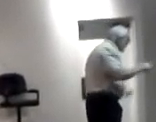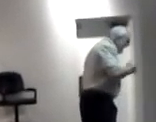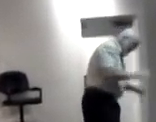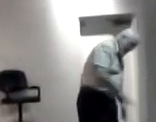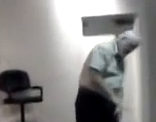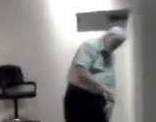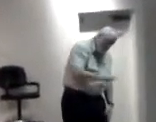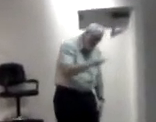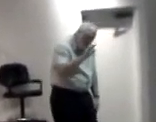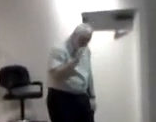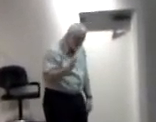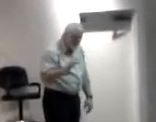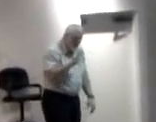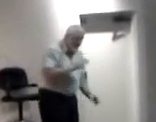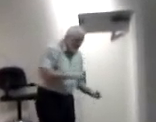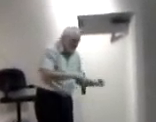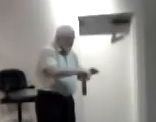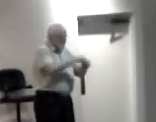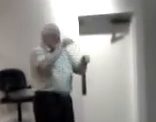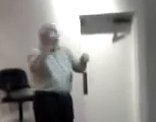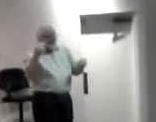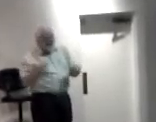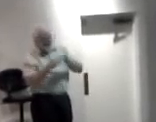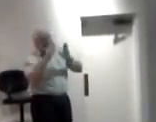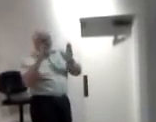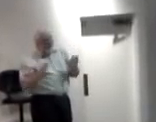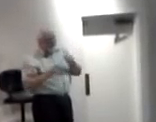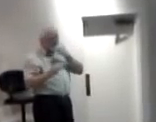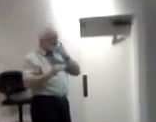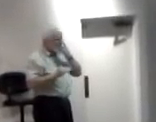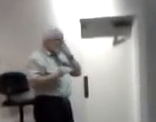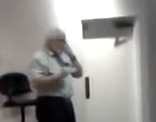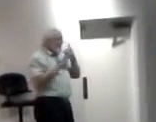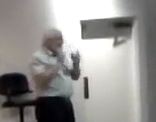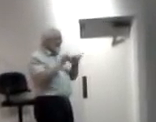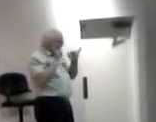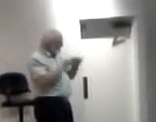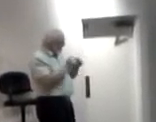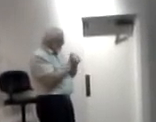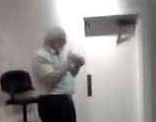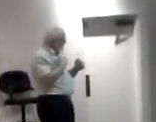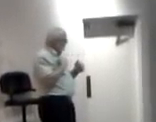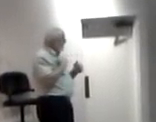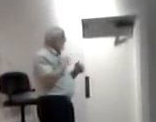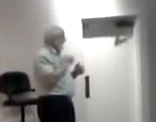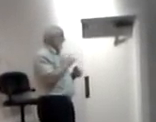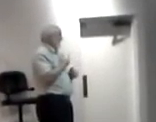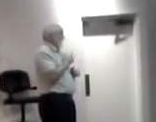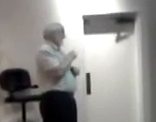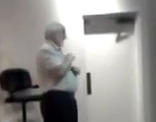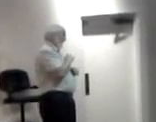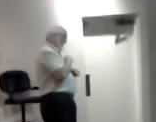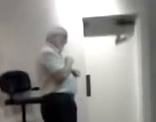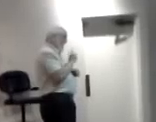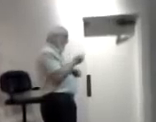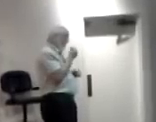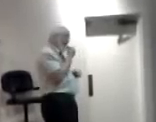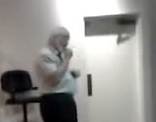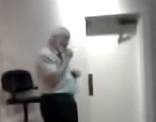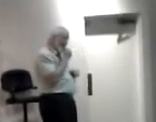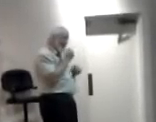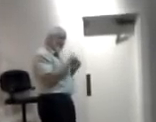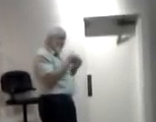up and moved out of the house, and that kind of stuck with me. I always feel guilty when I take a bite before I